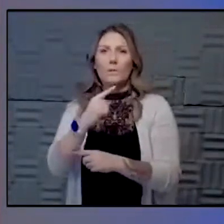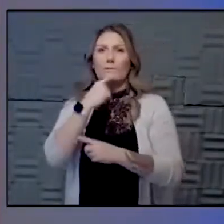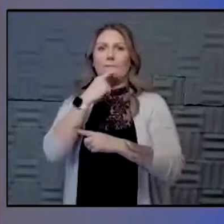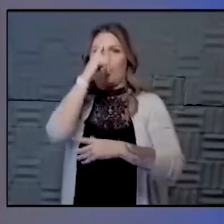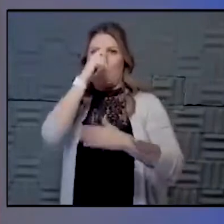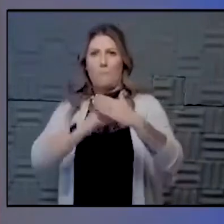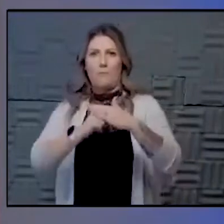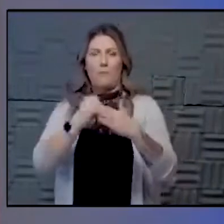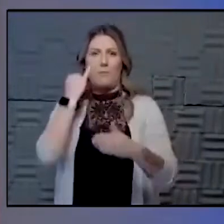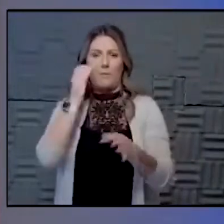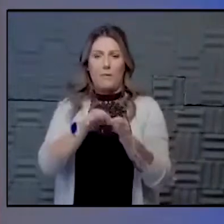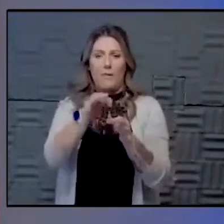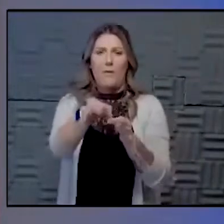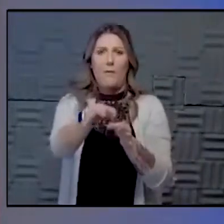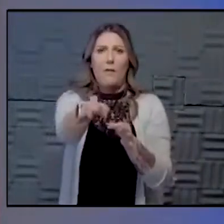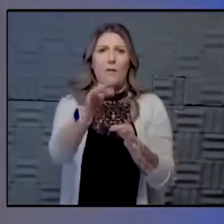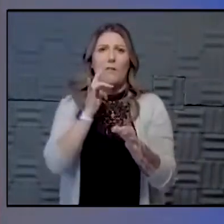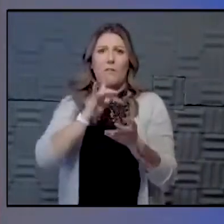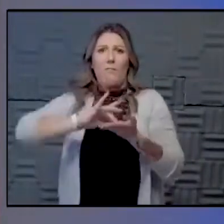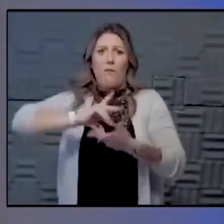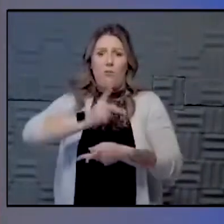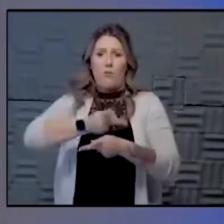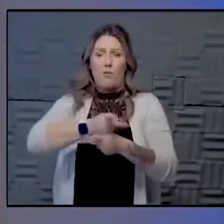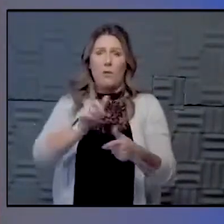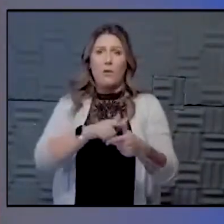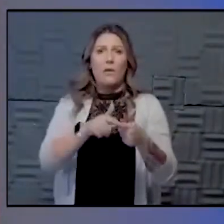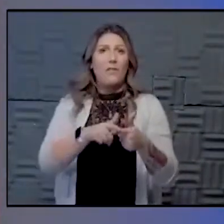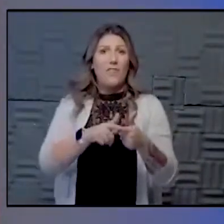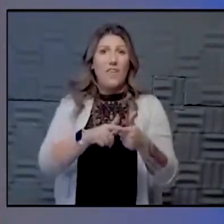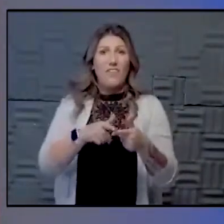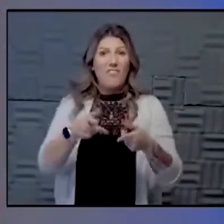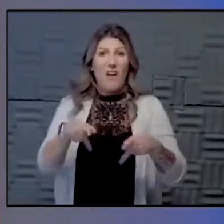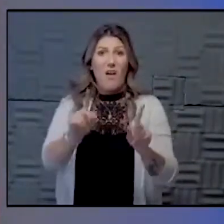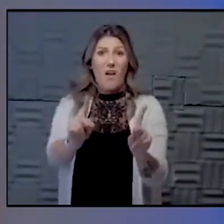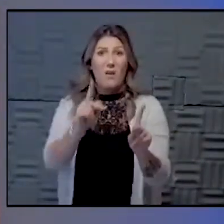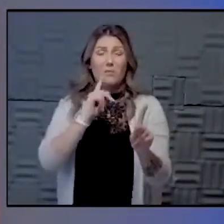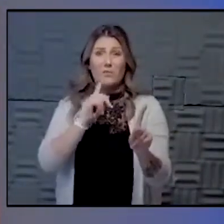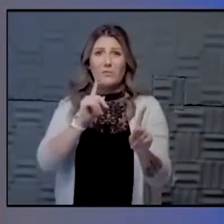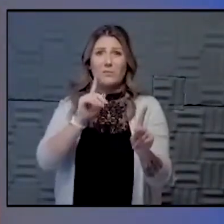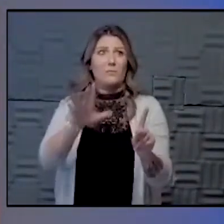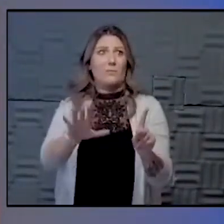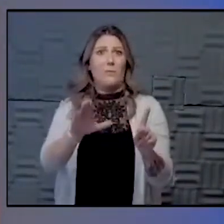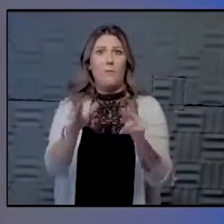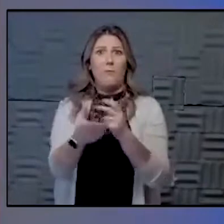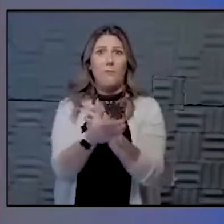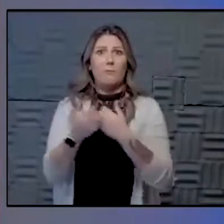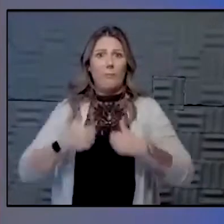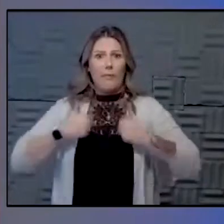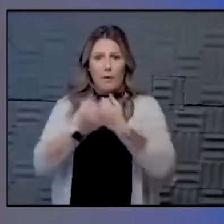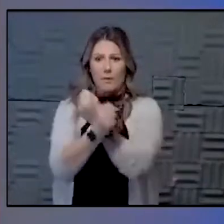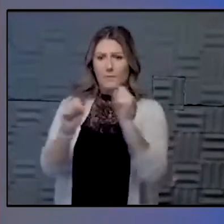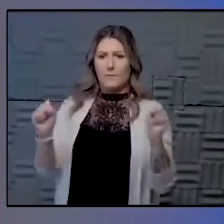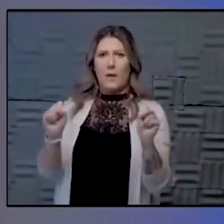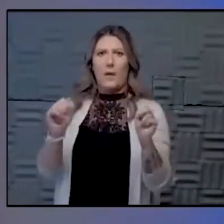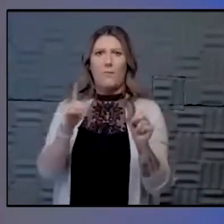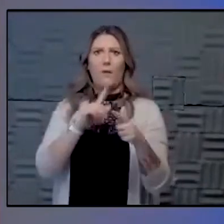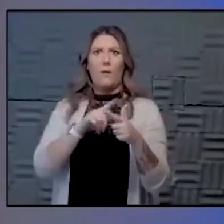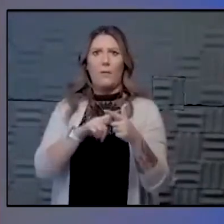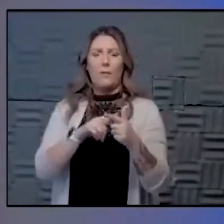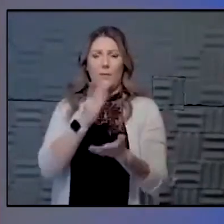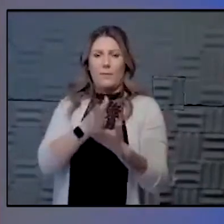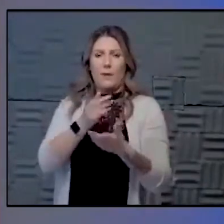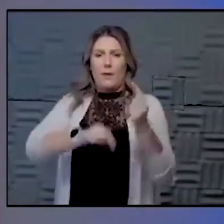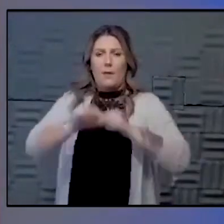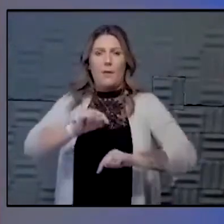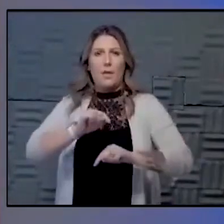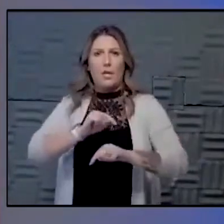delay treatment, you don't seek medical care, and then you don't get that opportunity to potentially get this life-saving treatment to try and reverse the symptoms. So yes, there